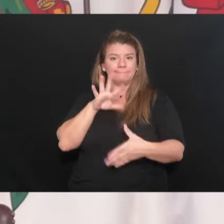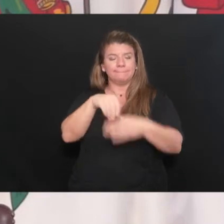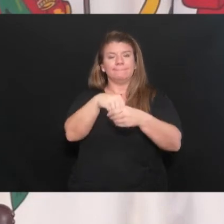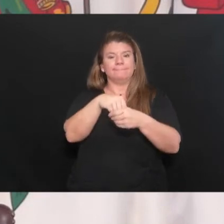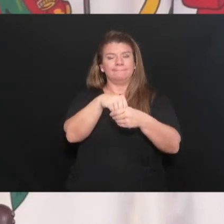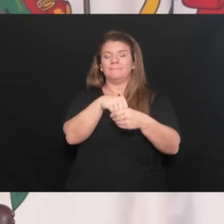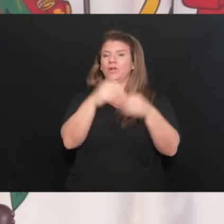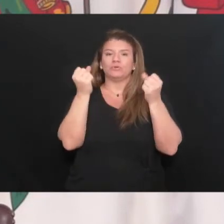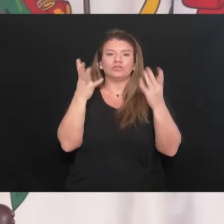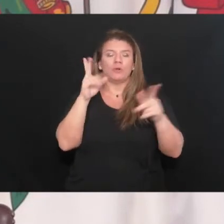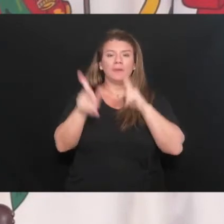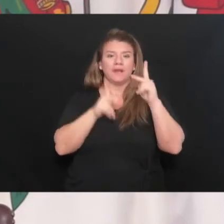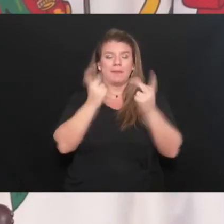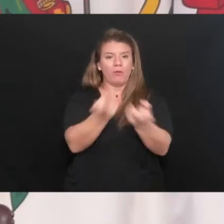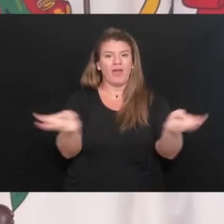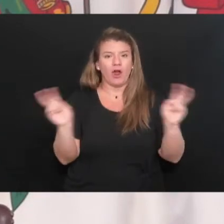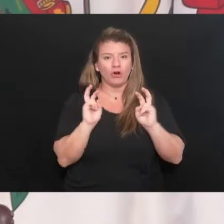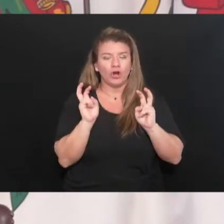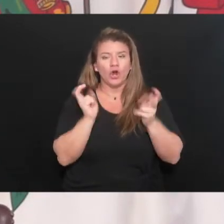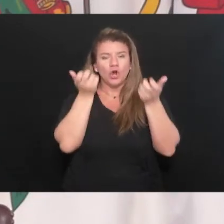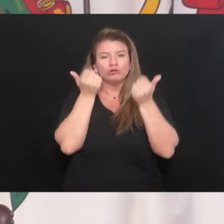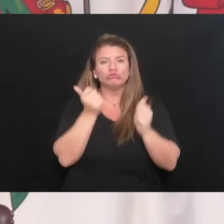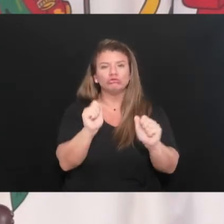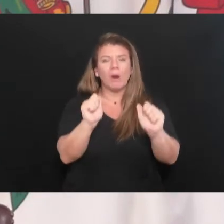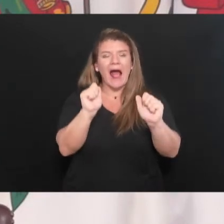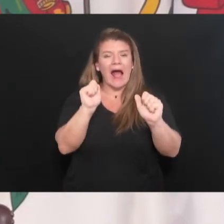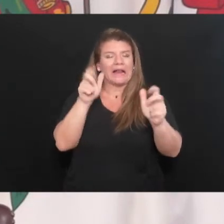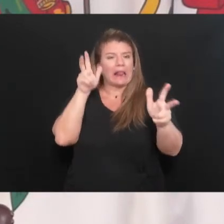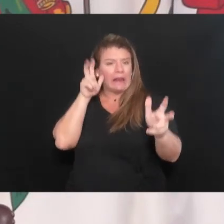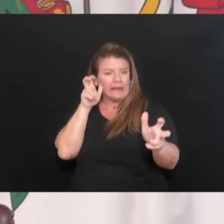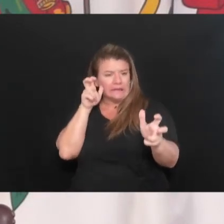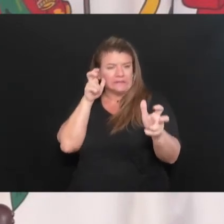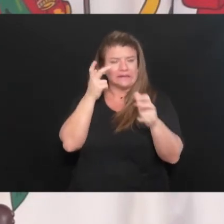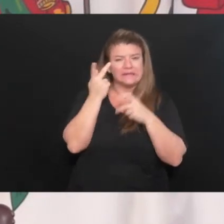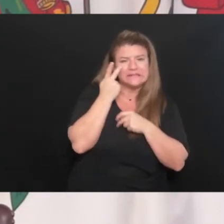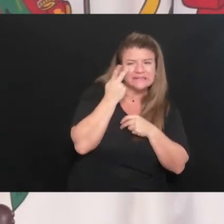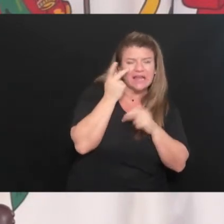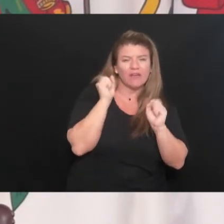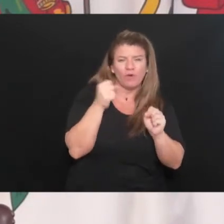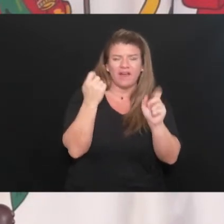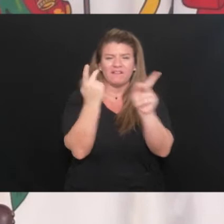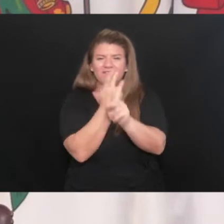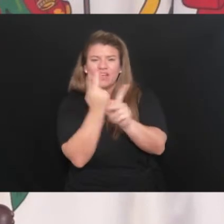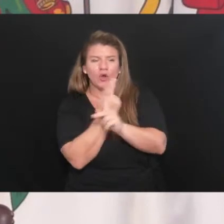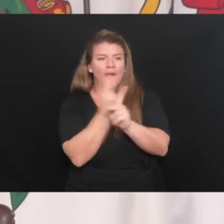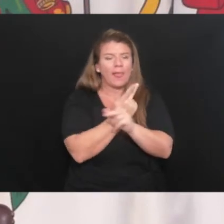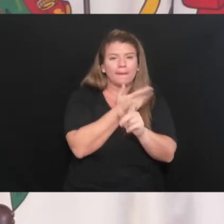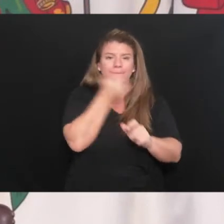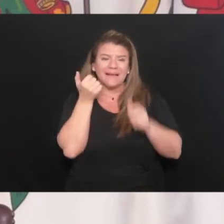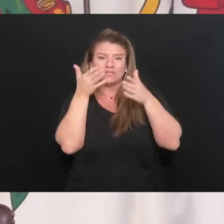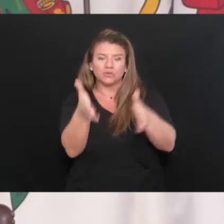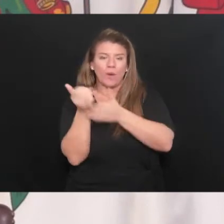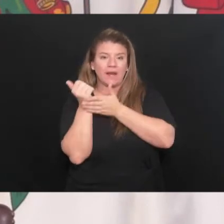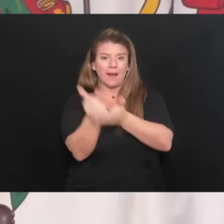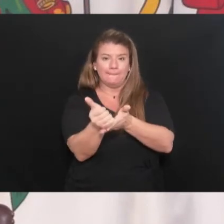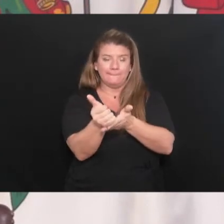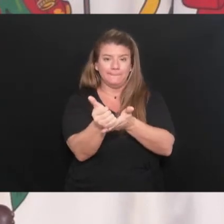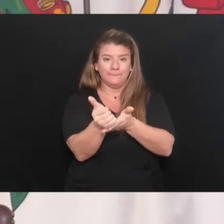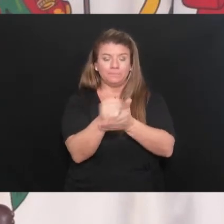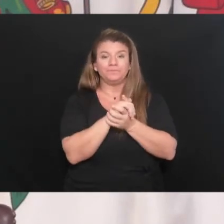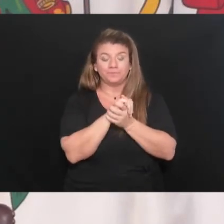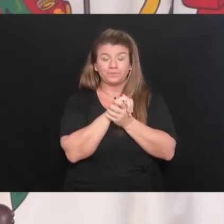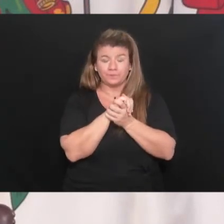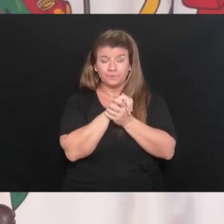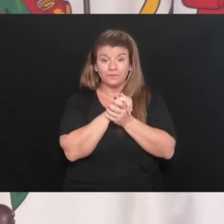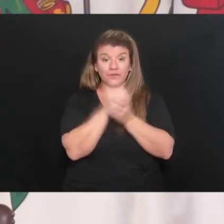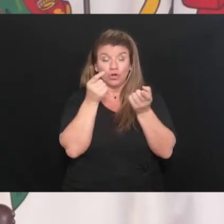that were there, you know, to try to listen and see if they could come up with any and every way that we can help. In all